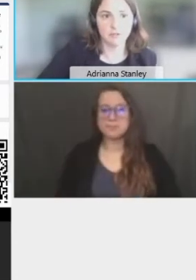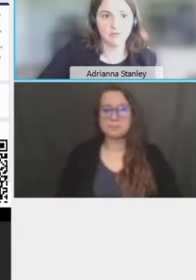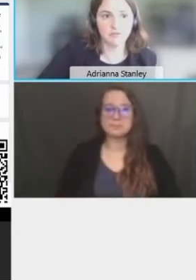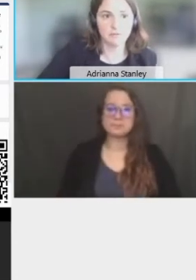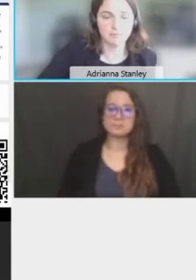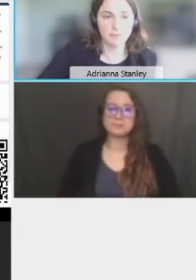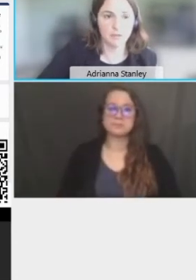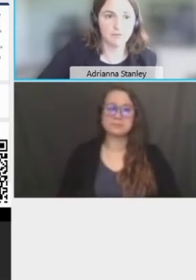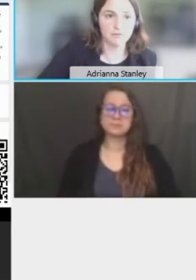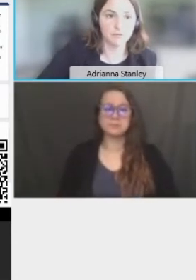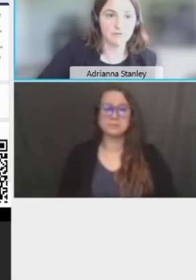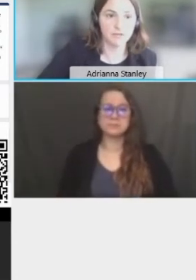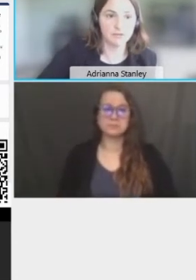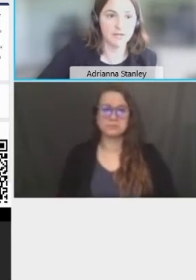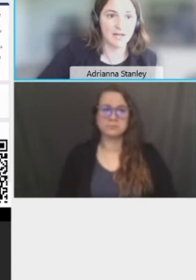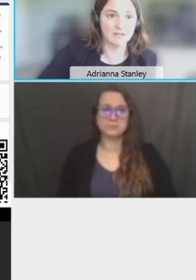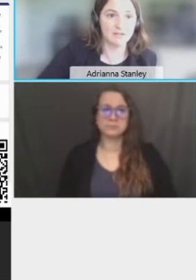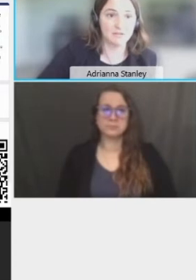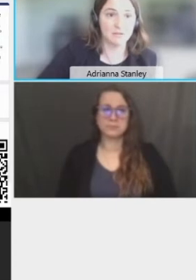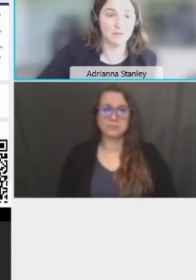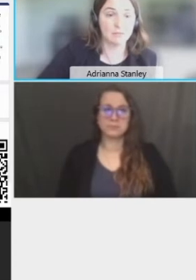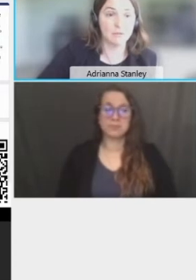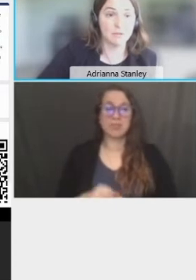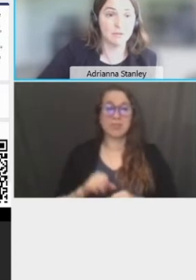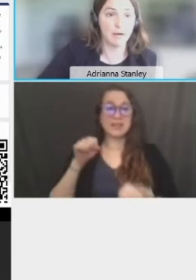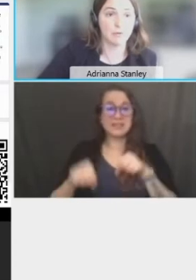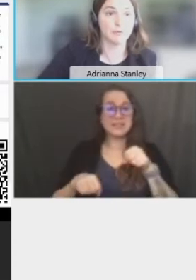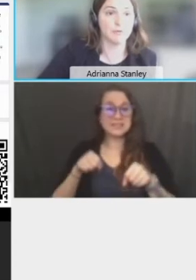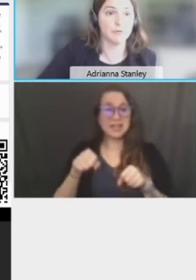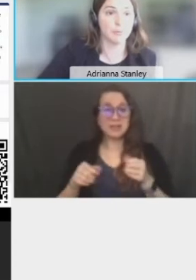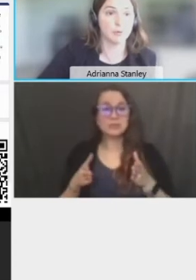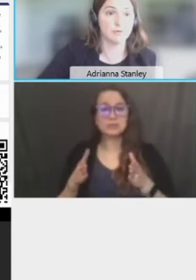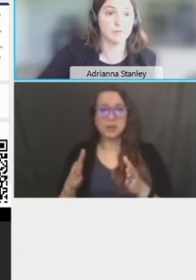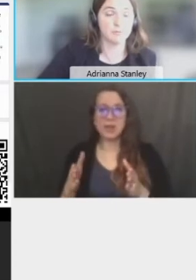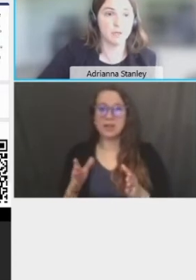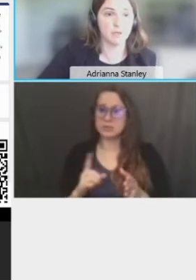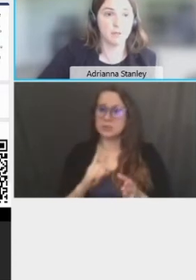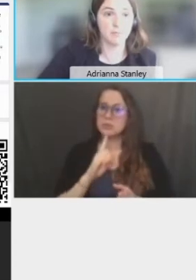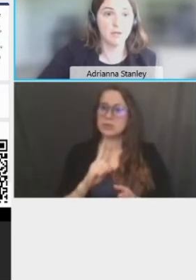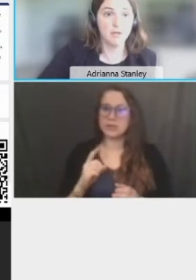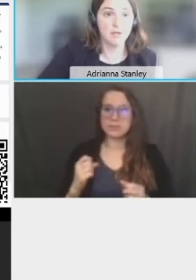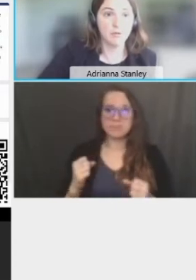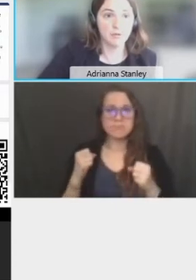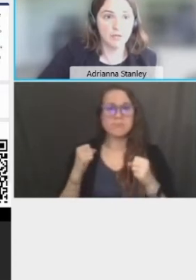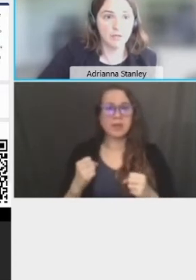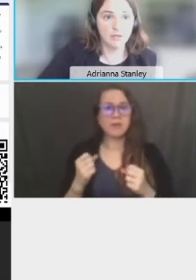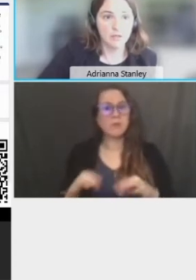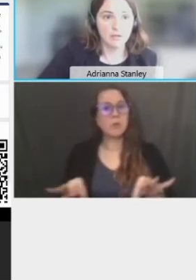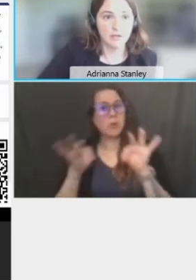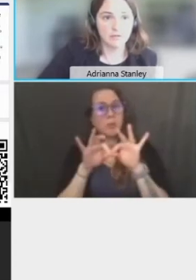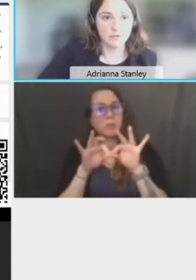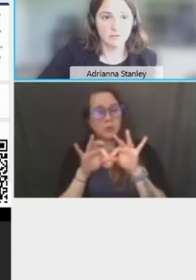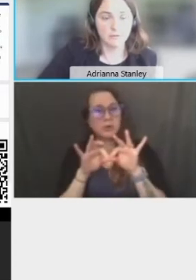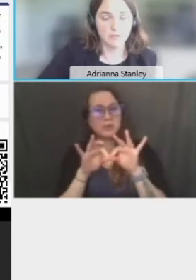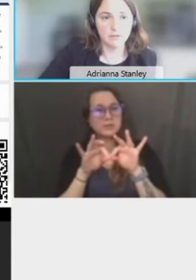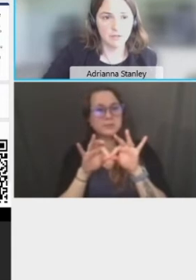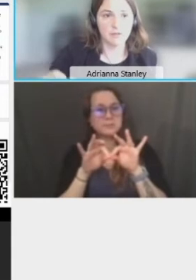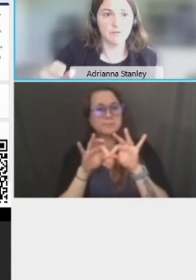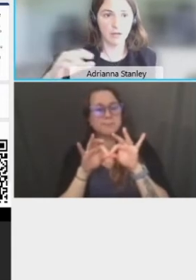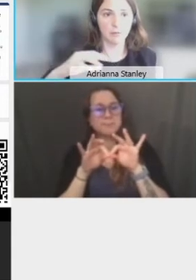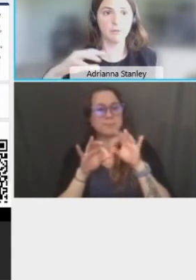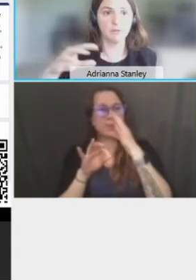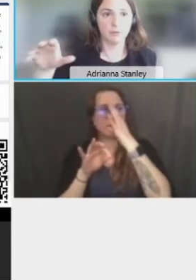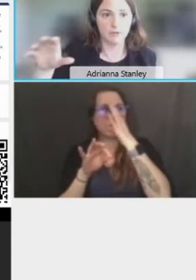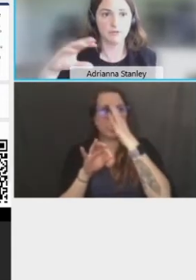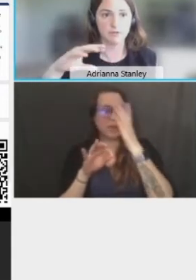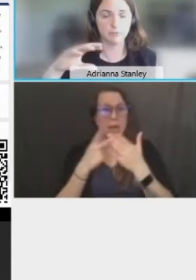their turns. So the cycle track is a really powerful and important thing that is going to be kind